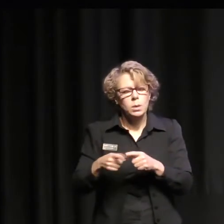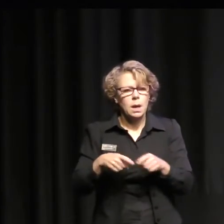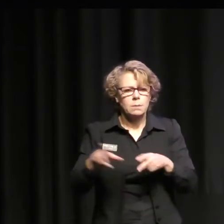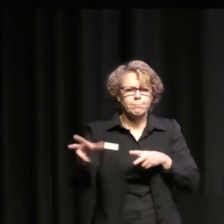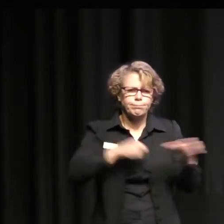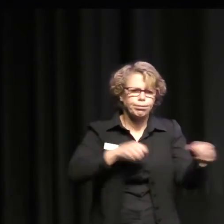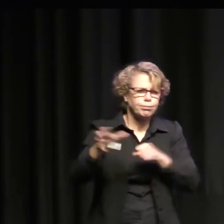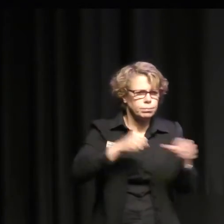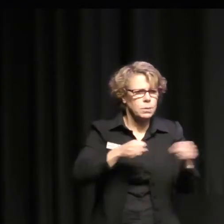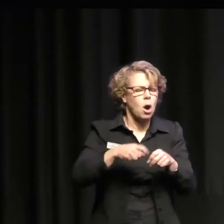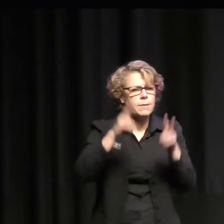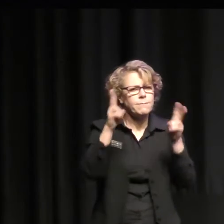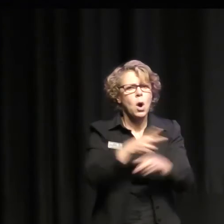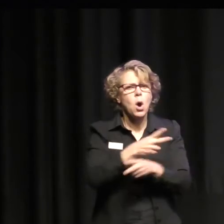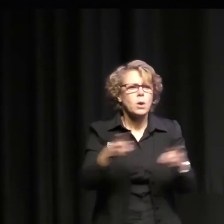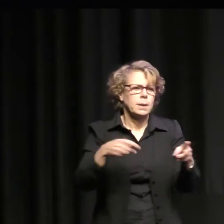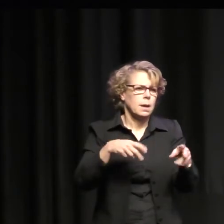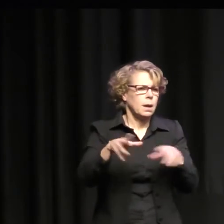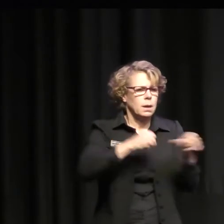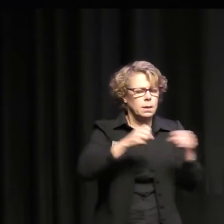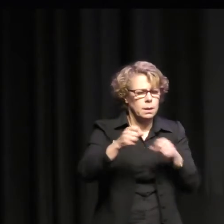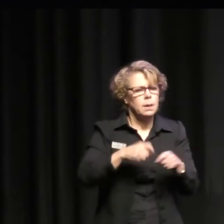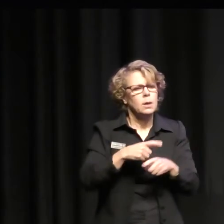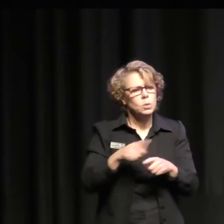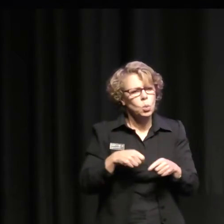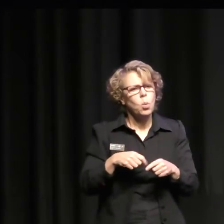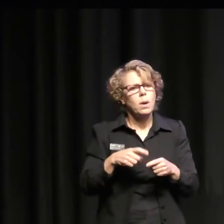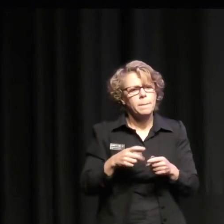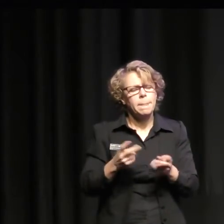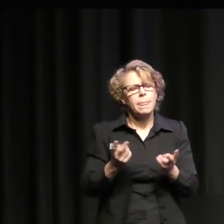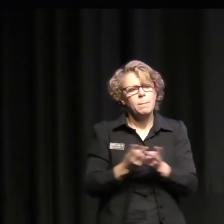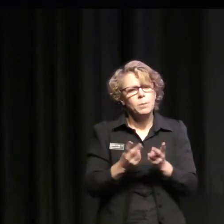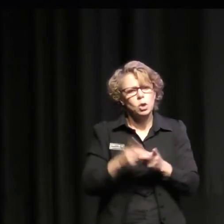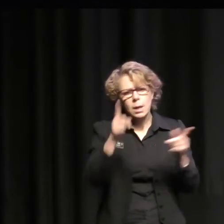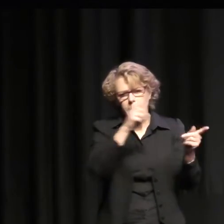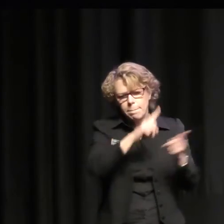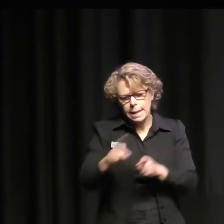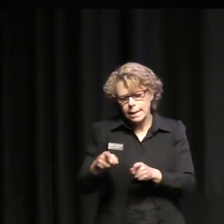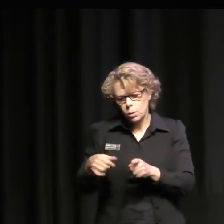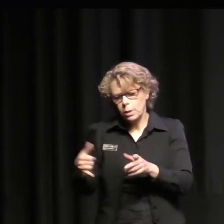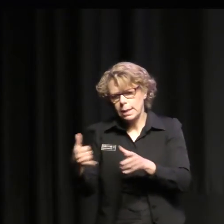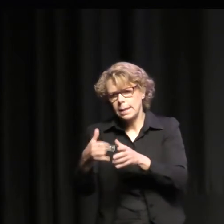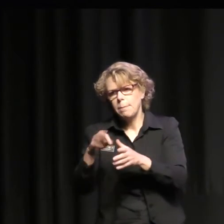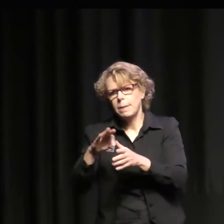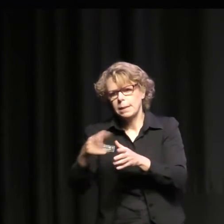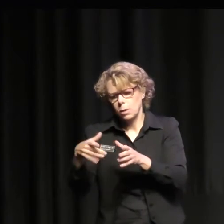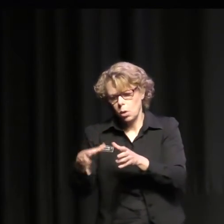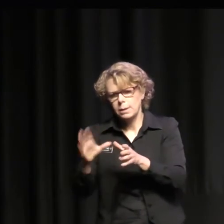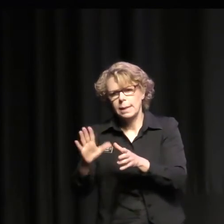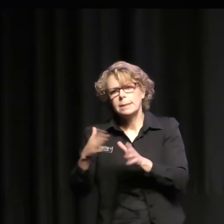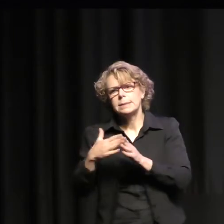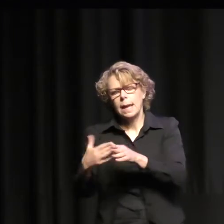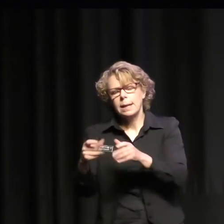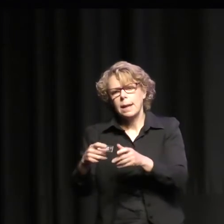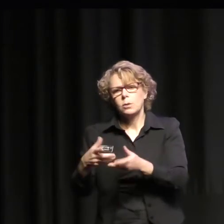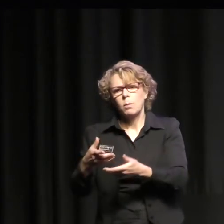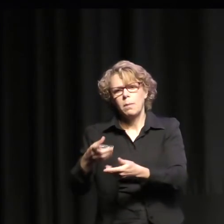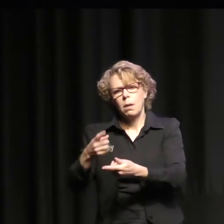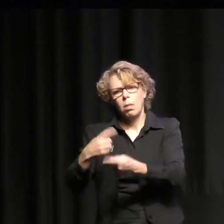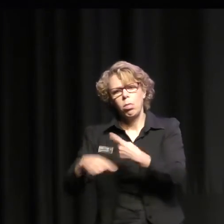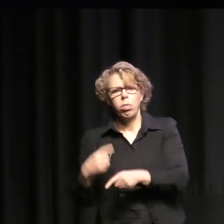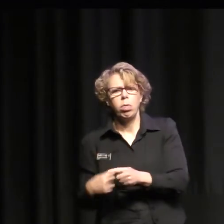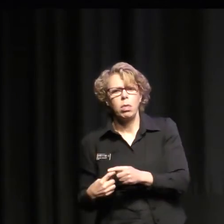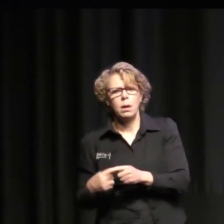plunder of the commons is depriving people in the precariat in their cities of